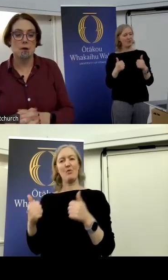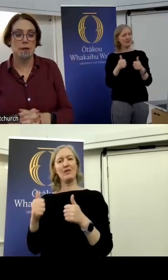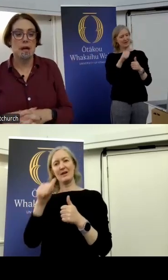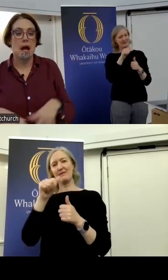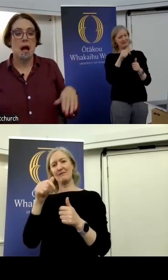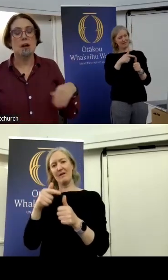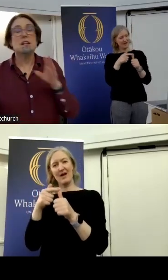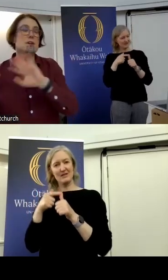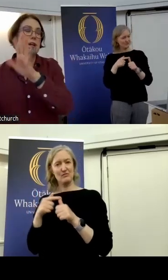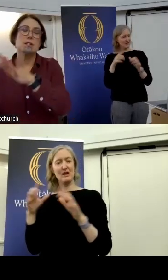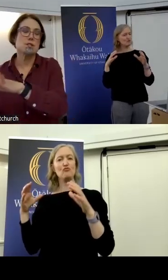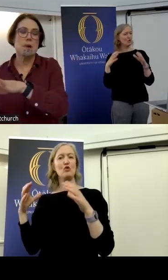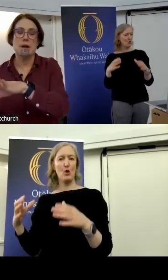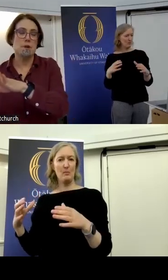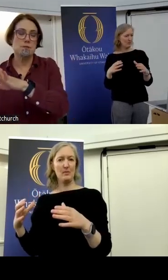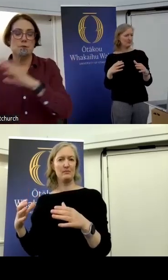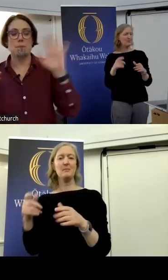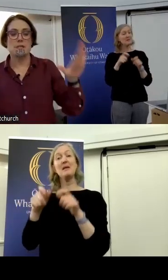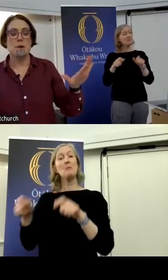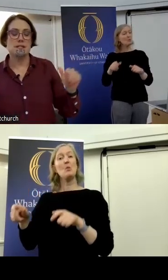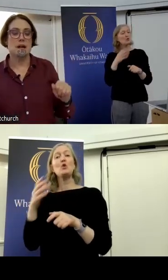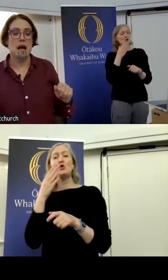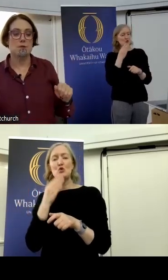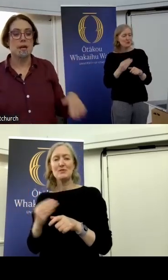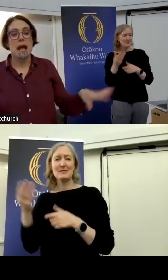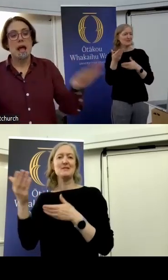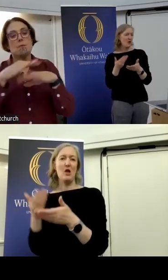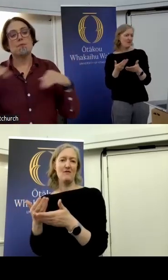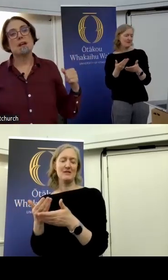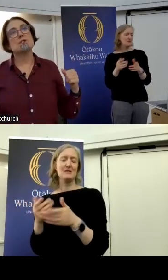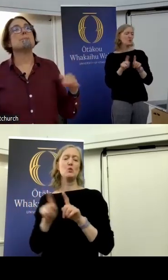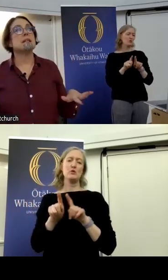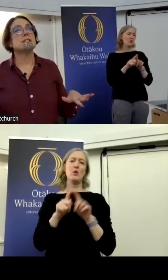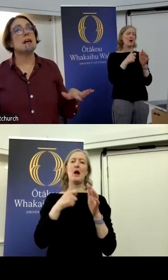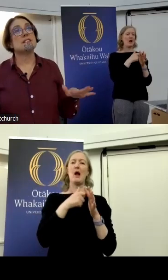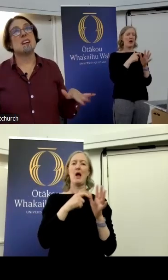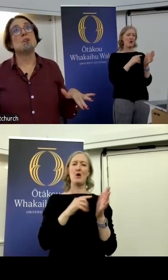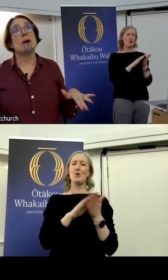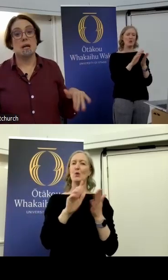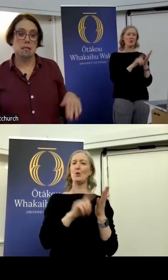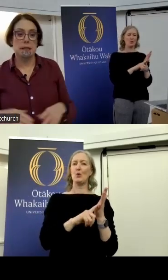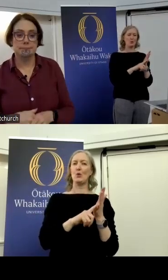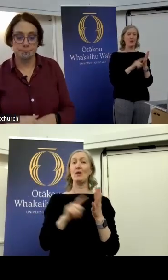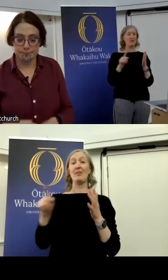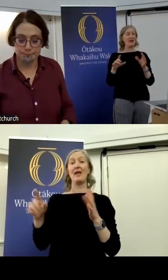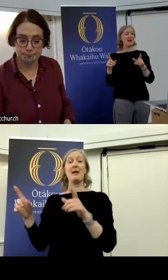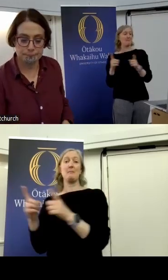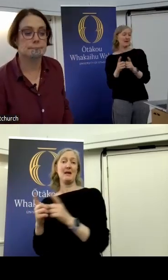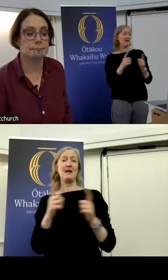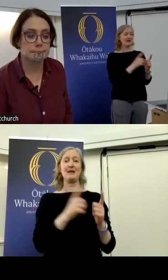our Kāhui, consumer advisory group, as well as our Kāhui. And they usually met at the same time, actually.